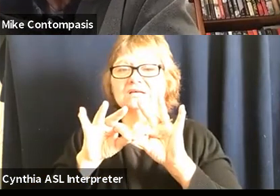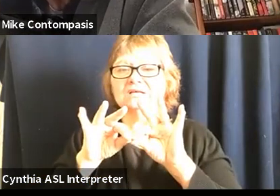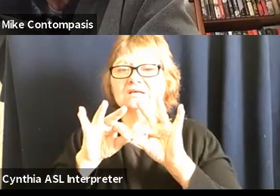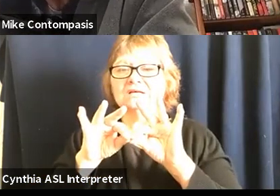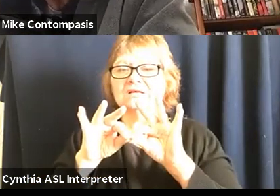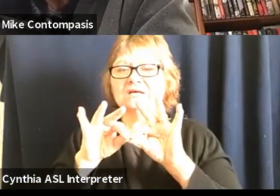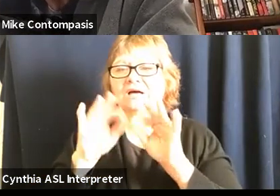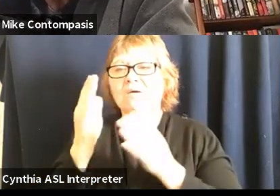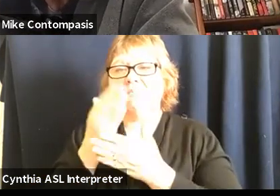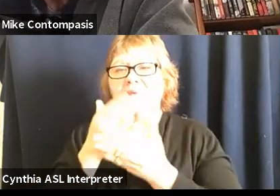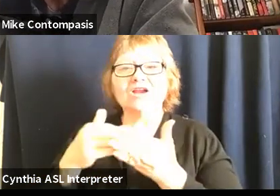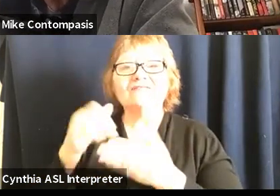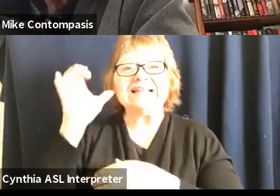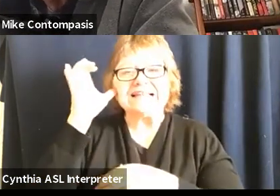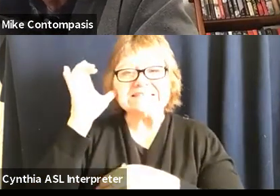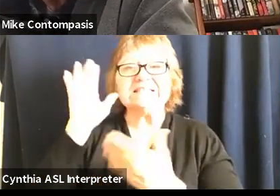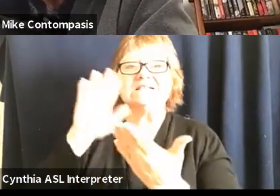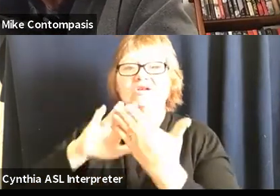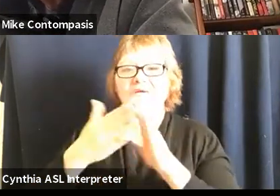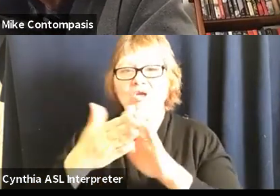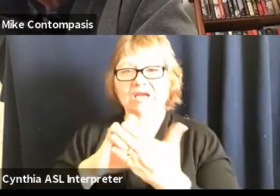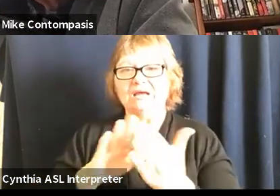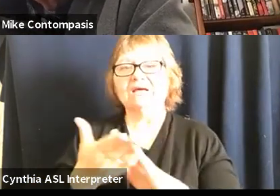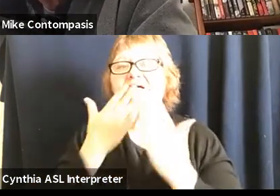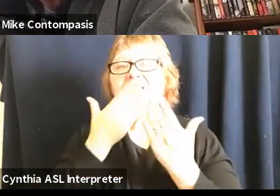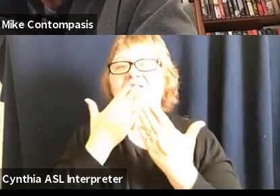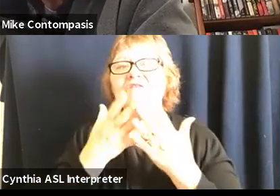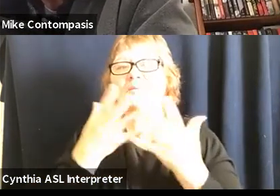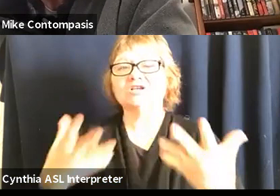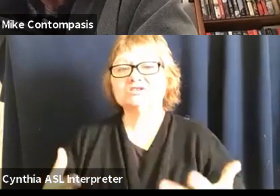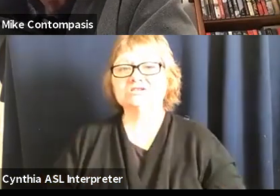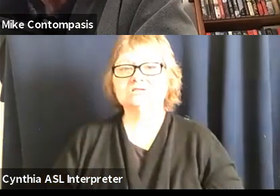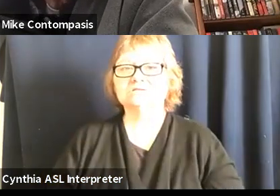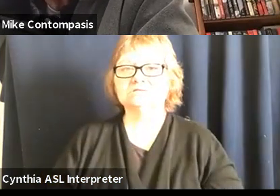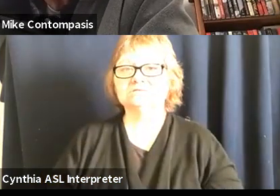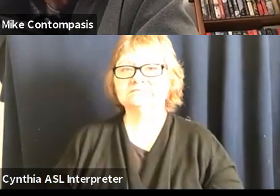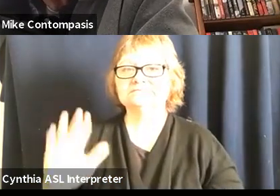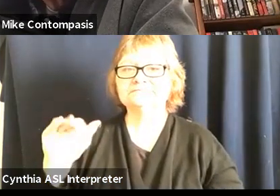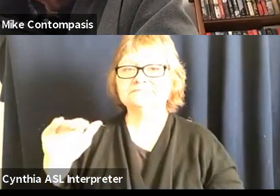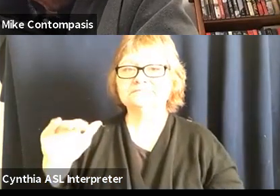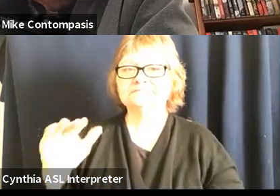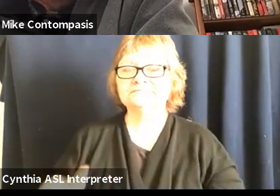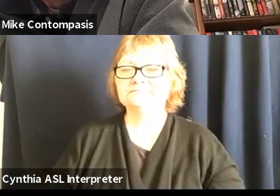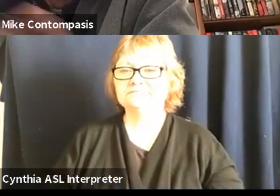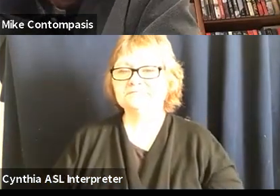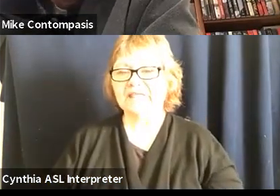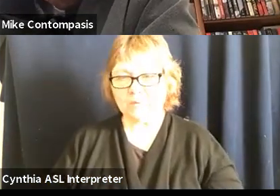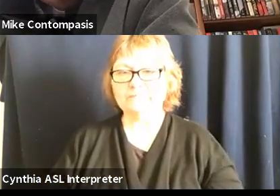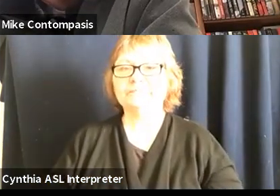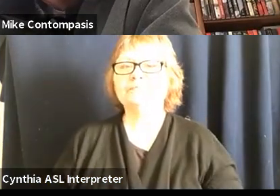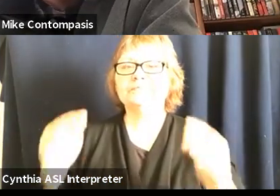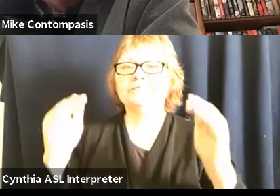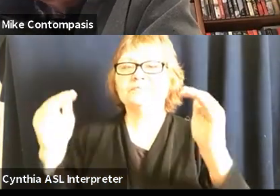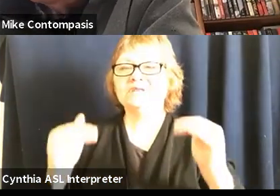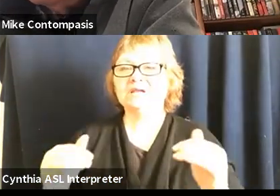part of listening to the community. Thank you very much. Bye. Thank you. Next speaker